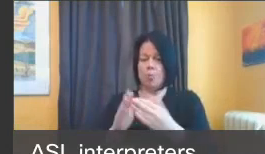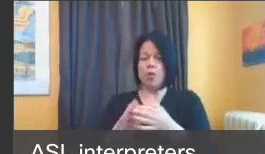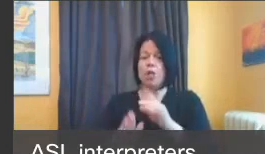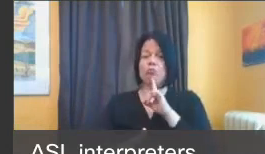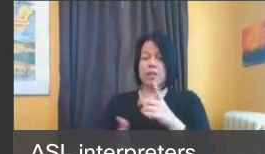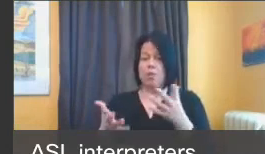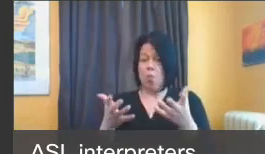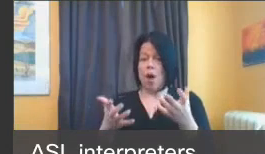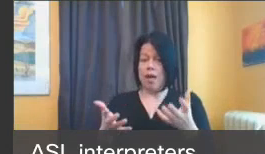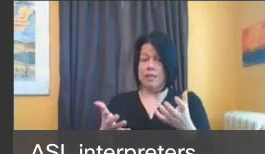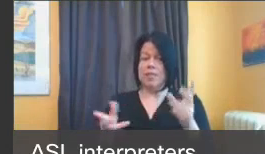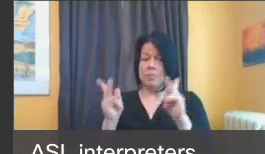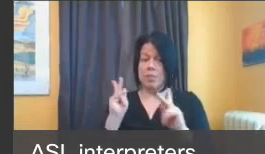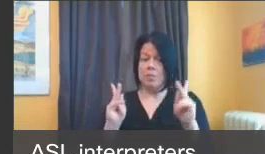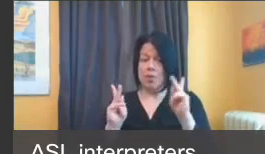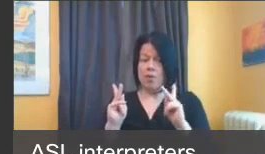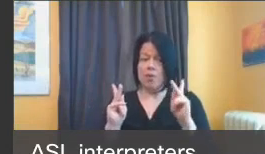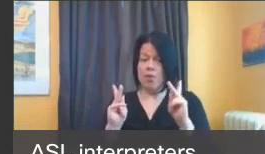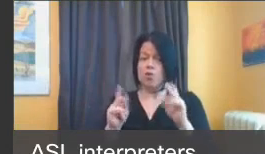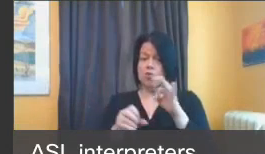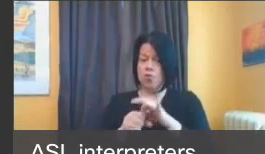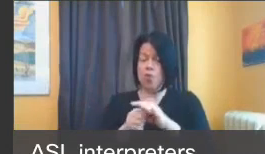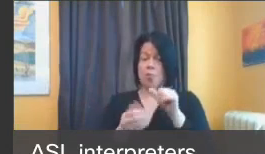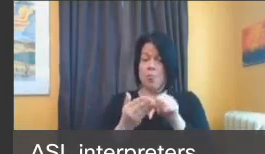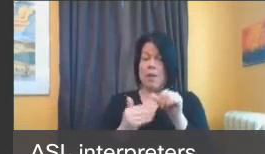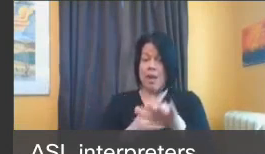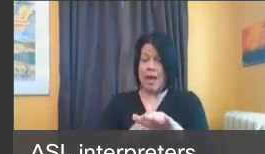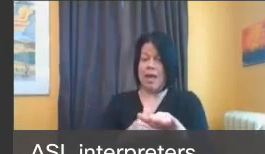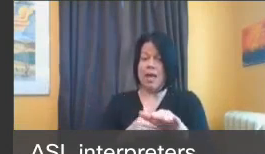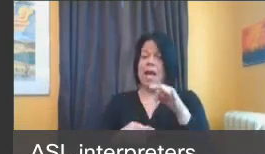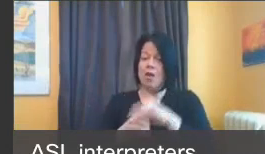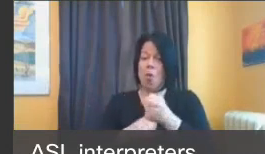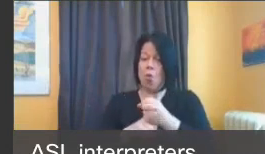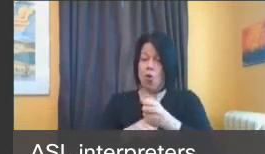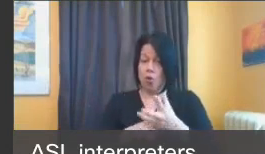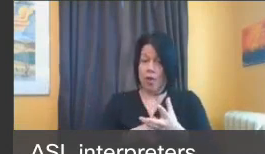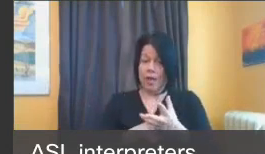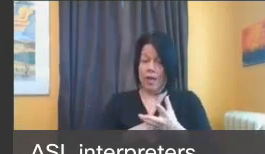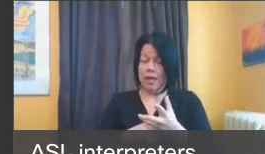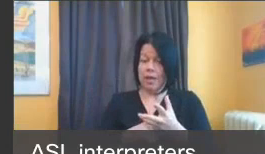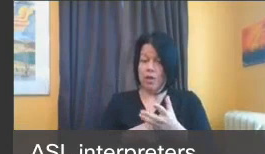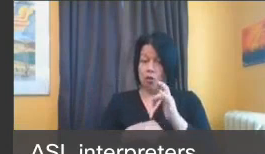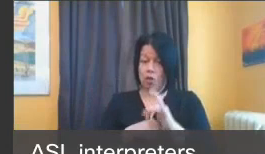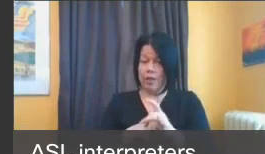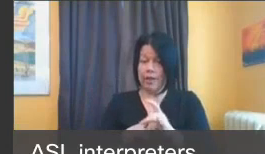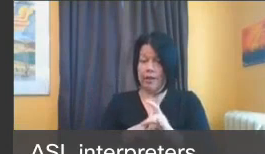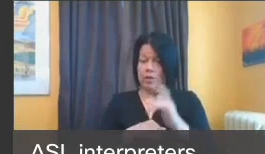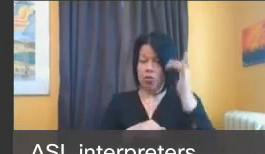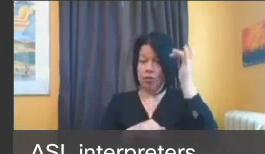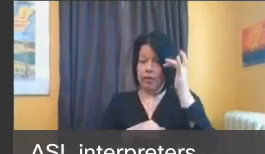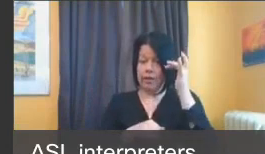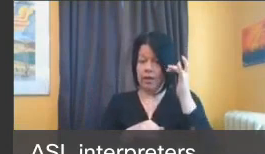wants people to vote by mail and vote early, people want that here. So even though the state